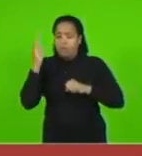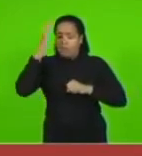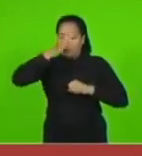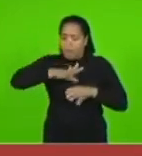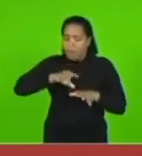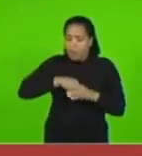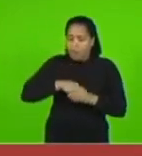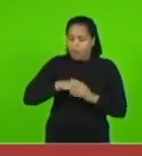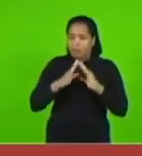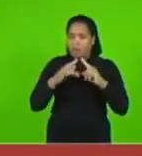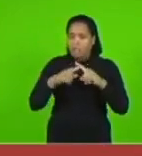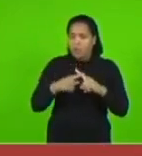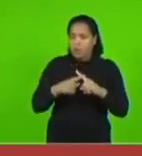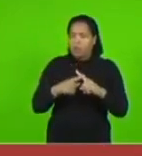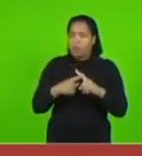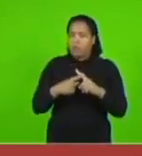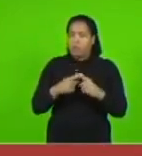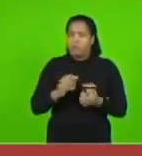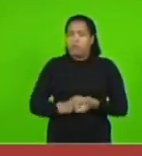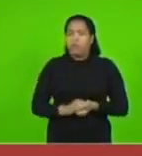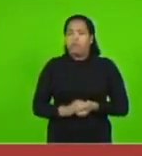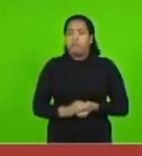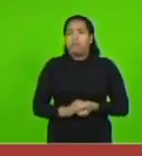is bring badness into the churches.